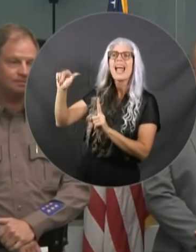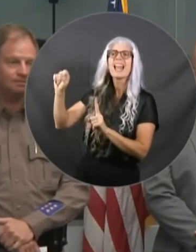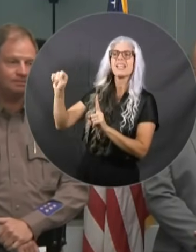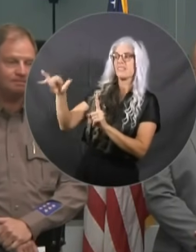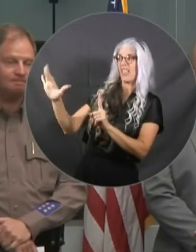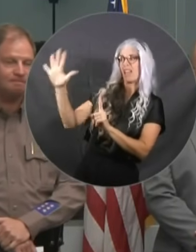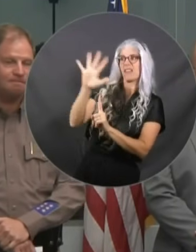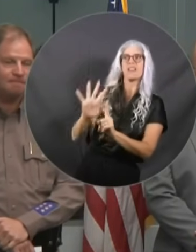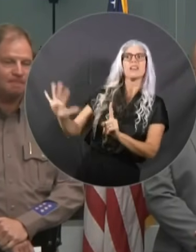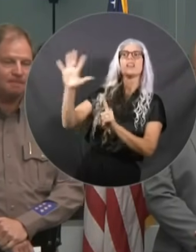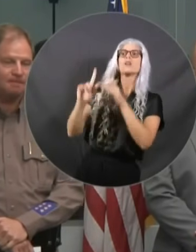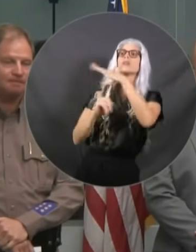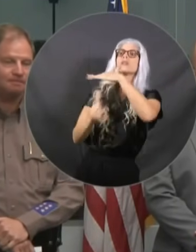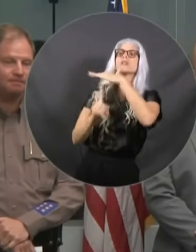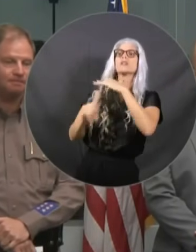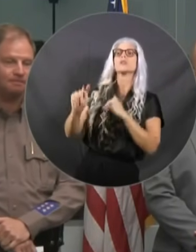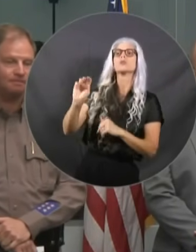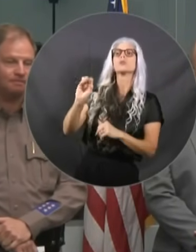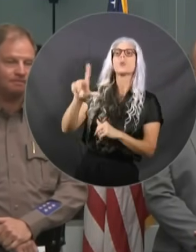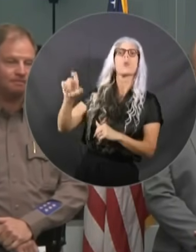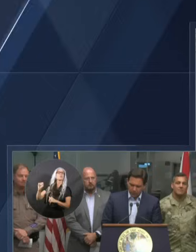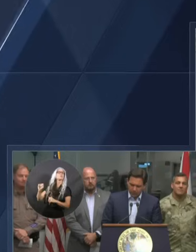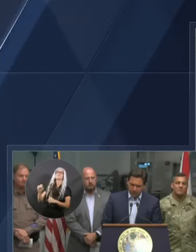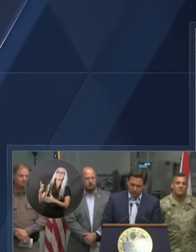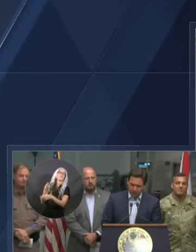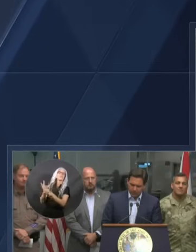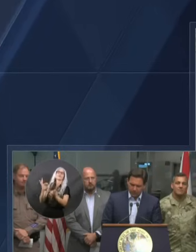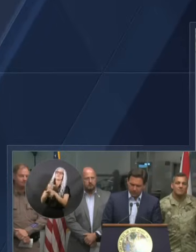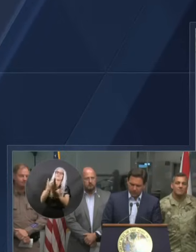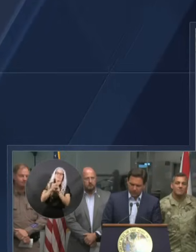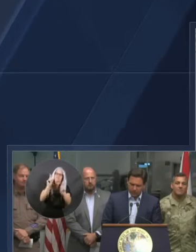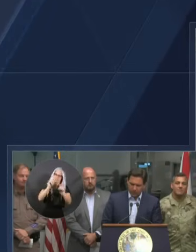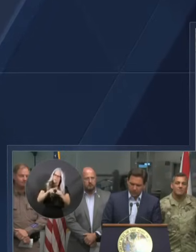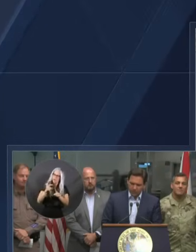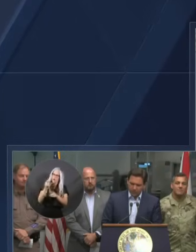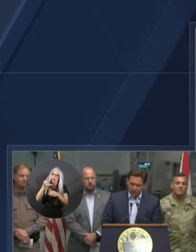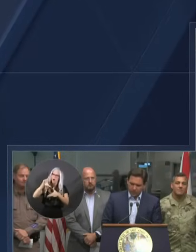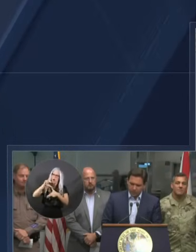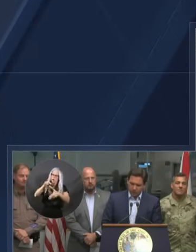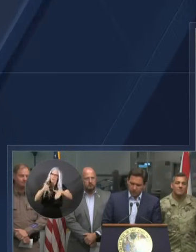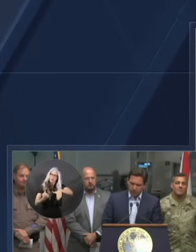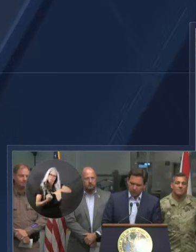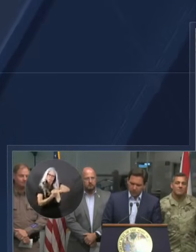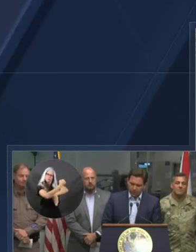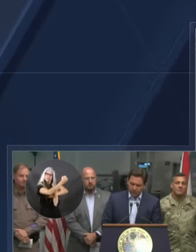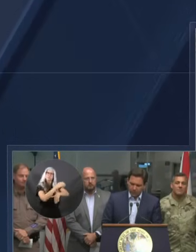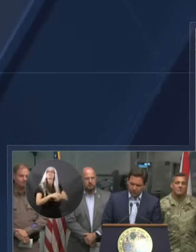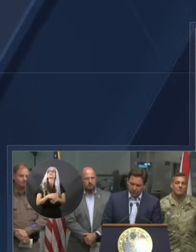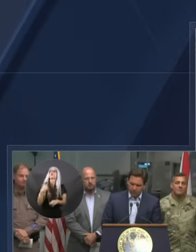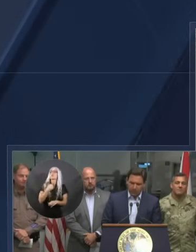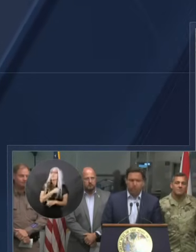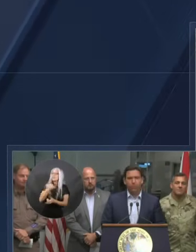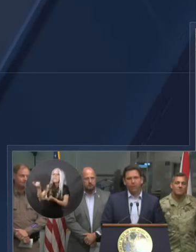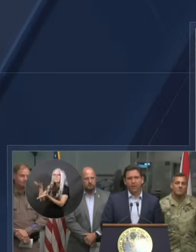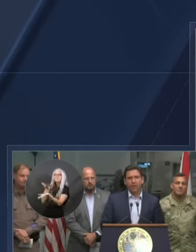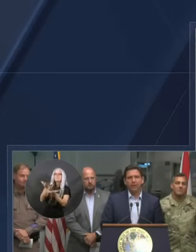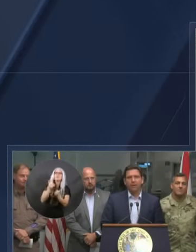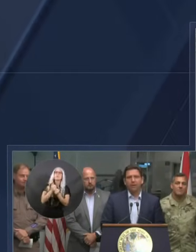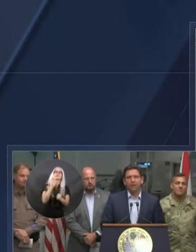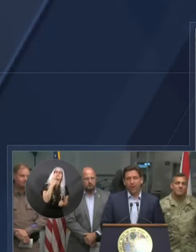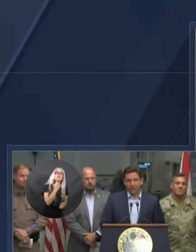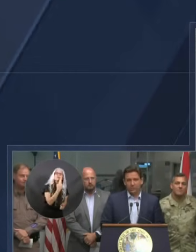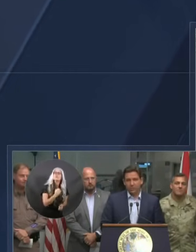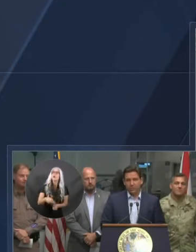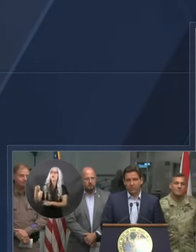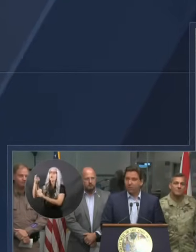is concluded. We've also worked with the Florida Restaurant and Lodging Association to make sure that all hotels will allow you to bring